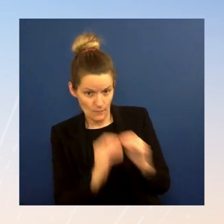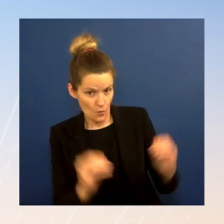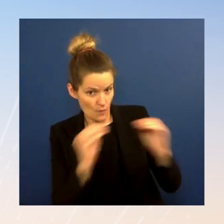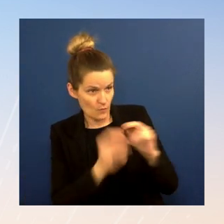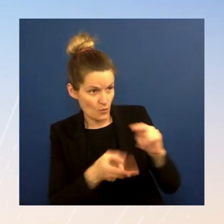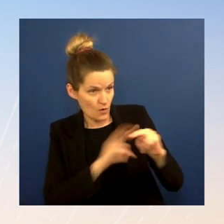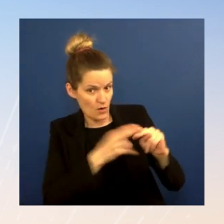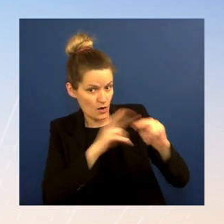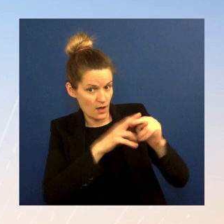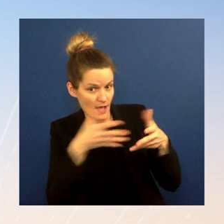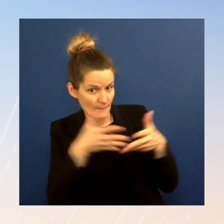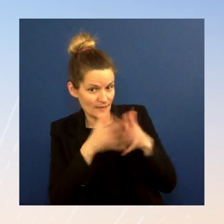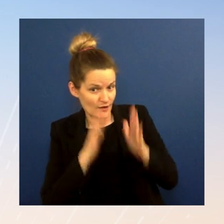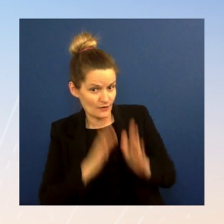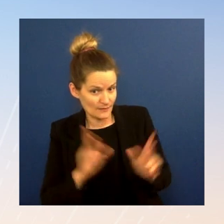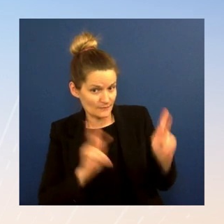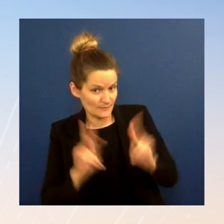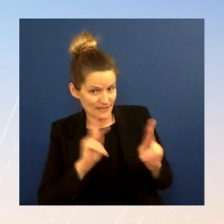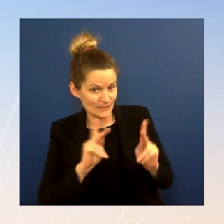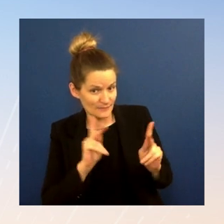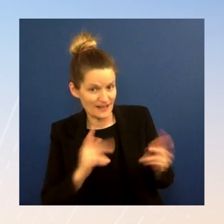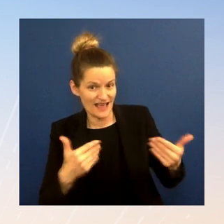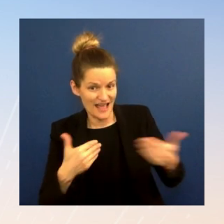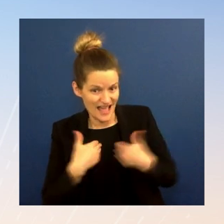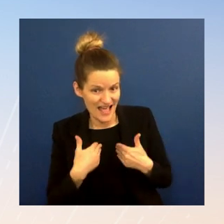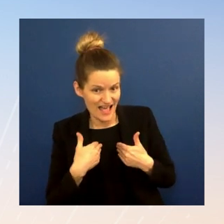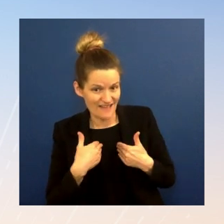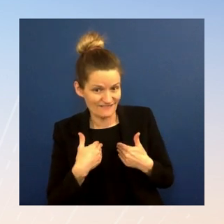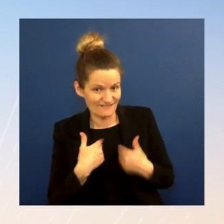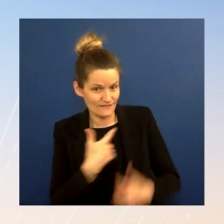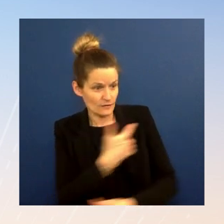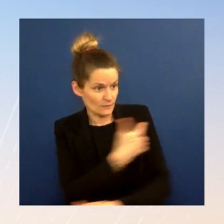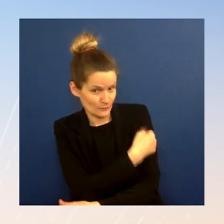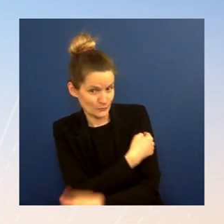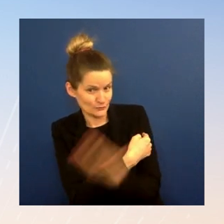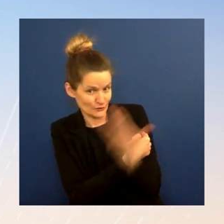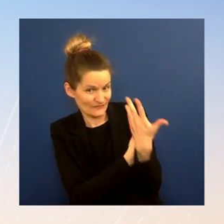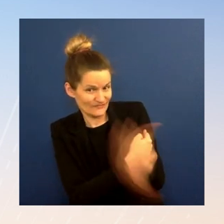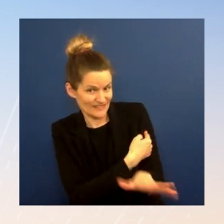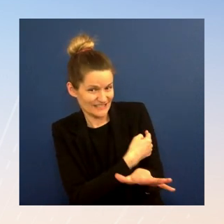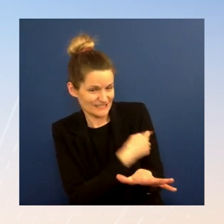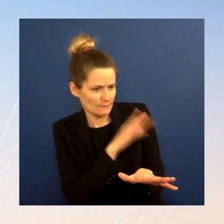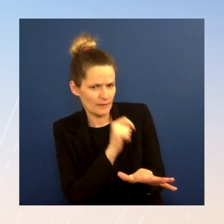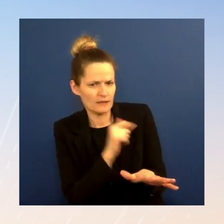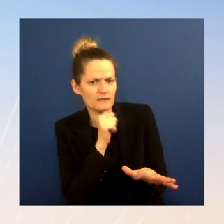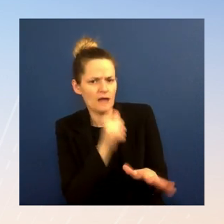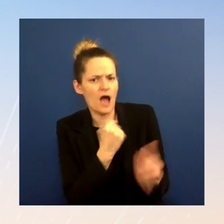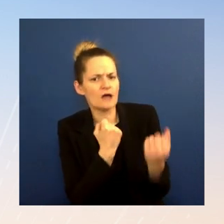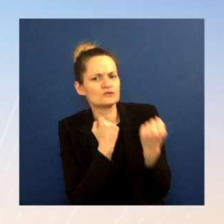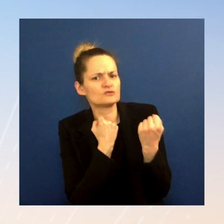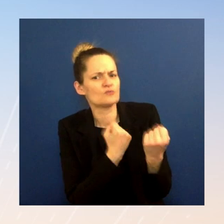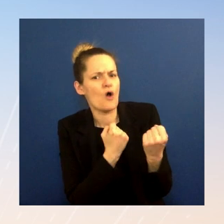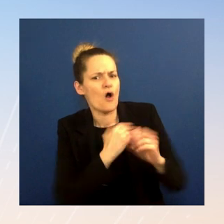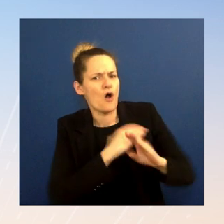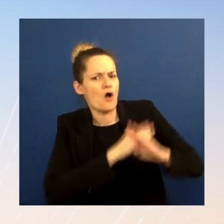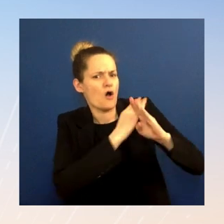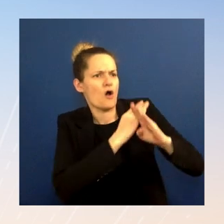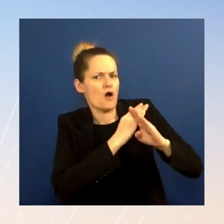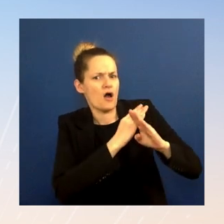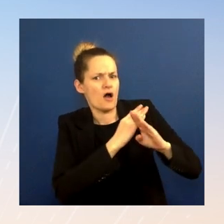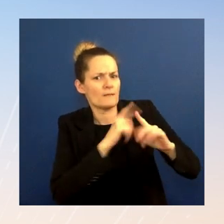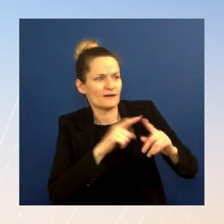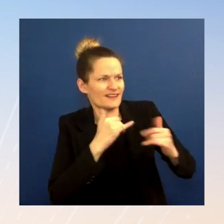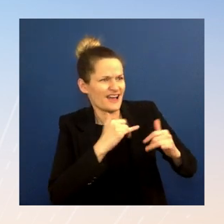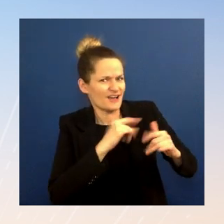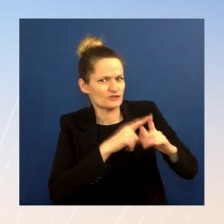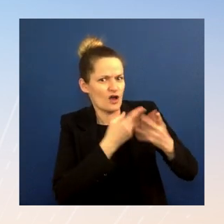as well as the fact that mask guidelines and other regulations have been lifted across the country? It's a good question. I would point to our medical experts to answer